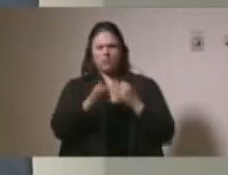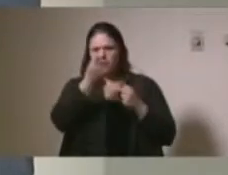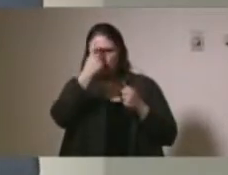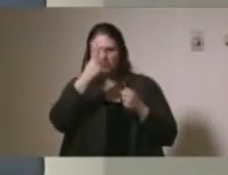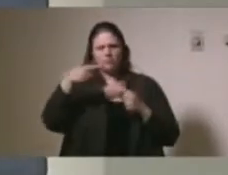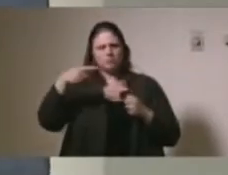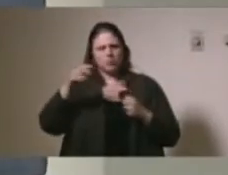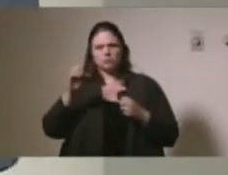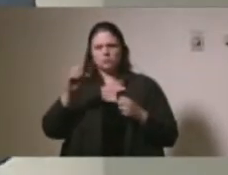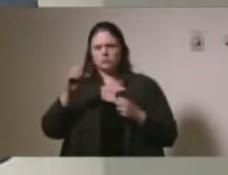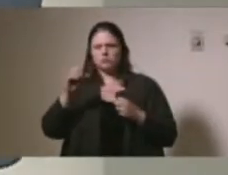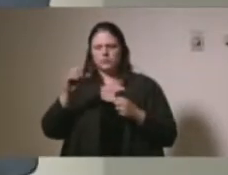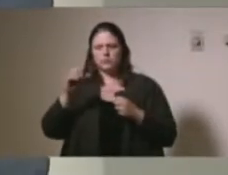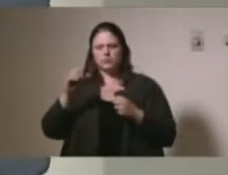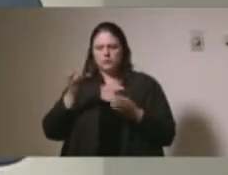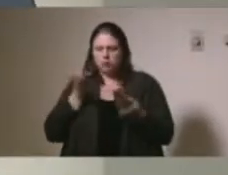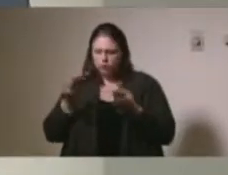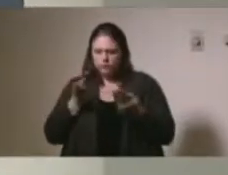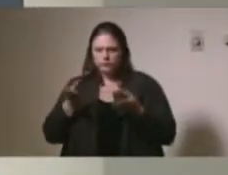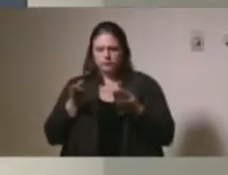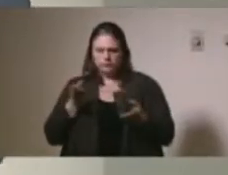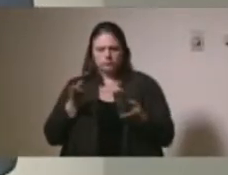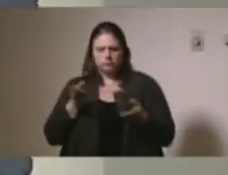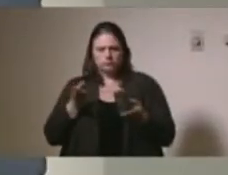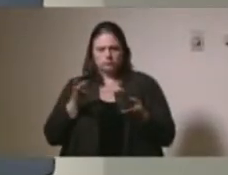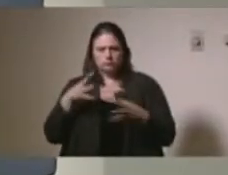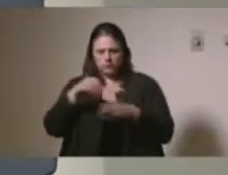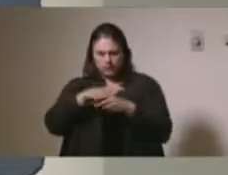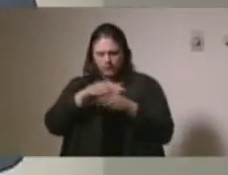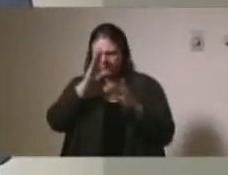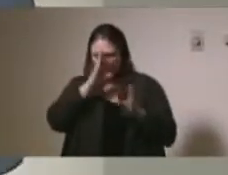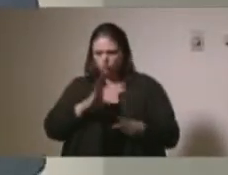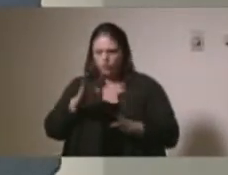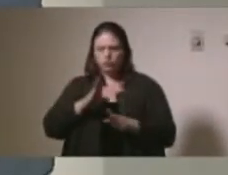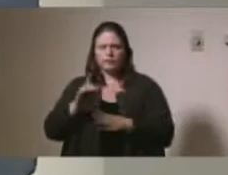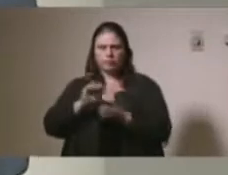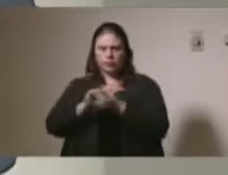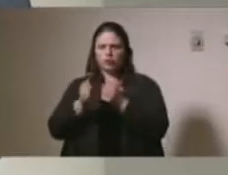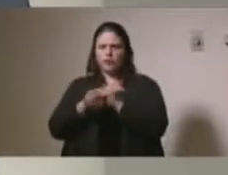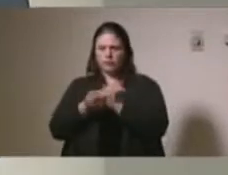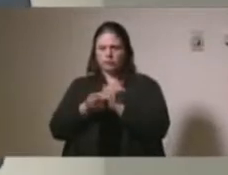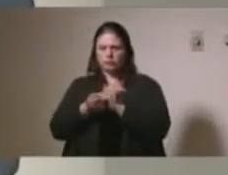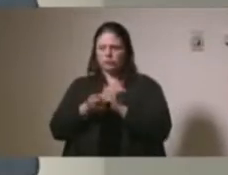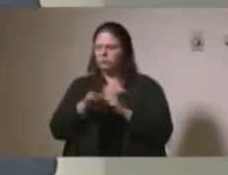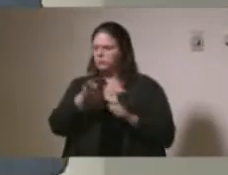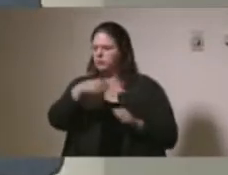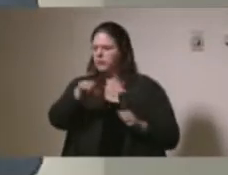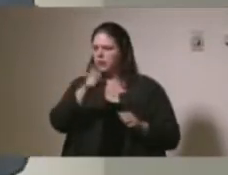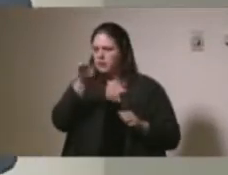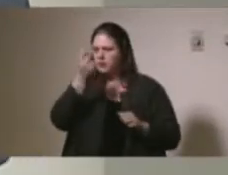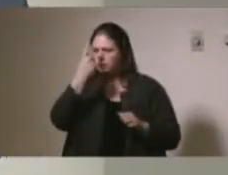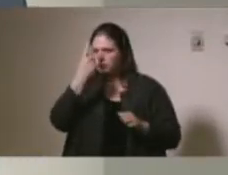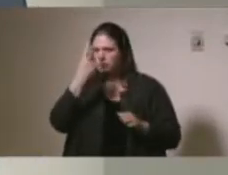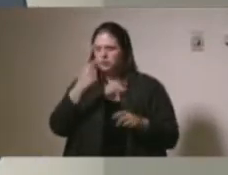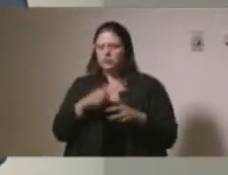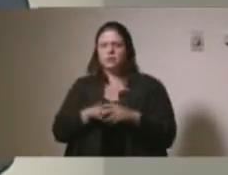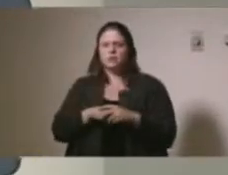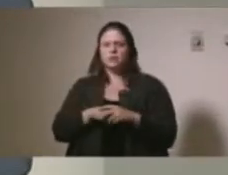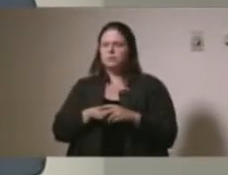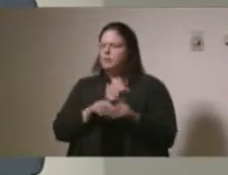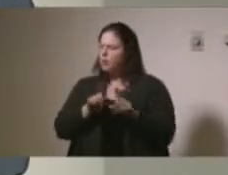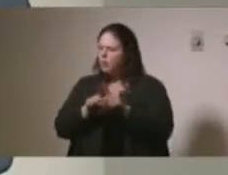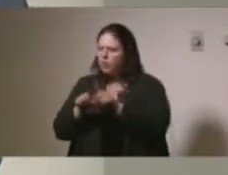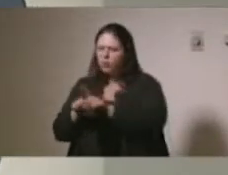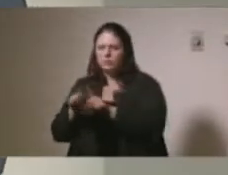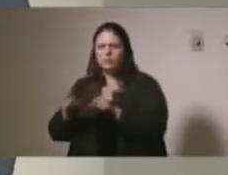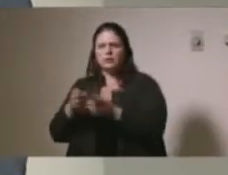is part of a strategy of change, but we also need support from